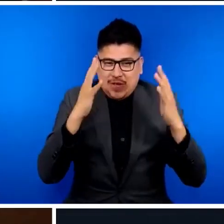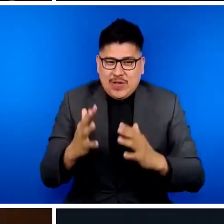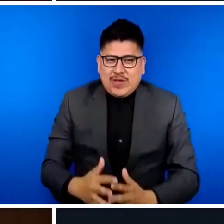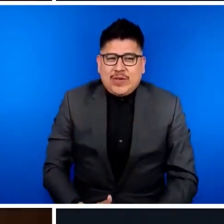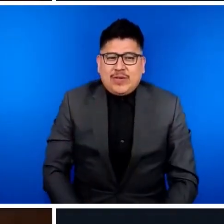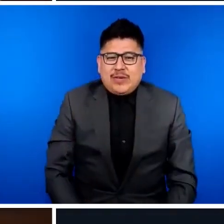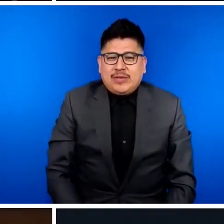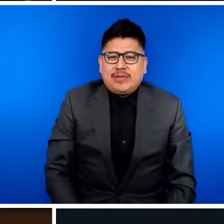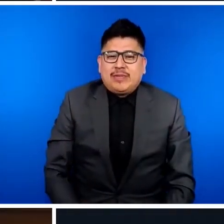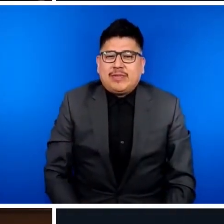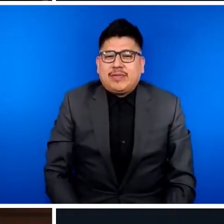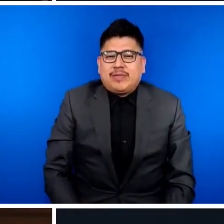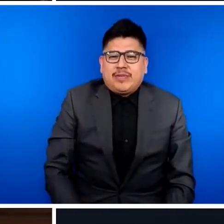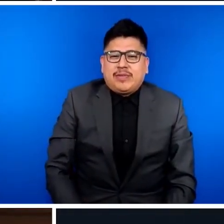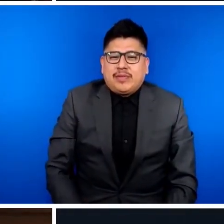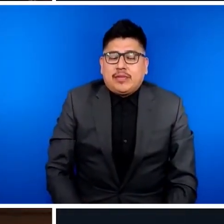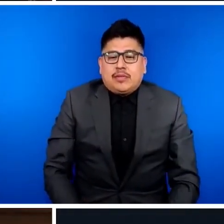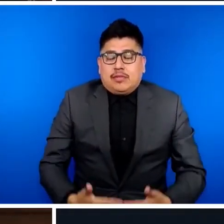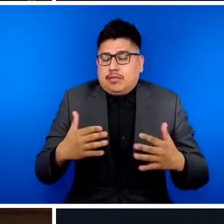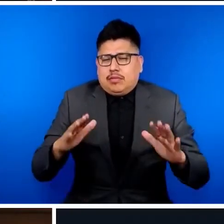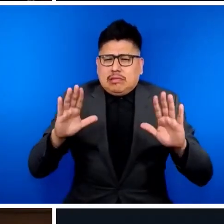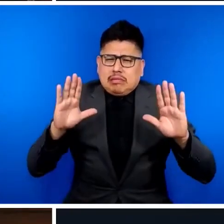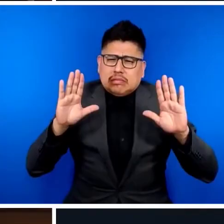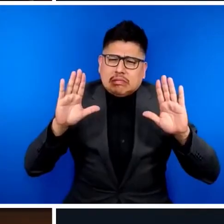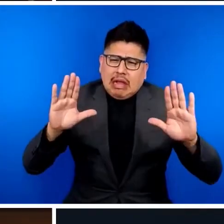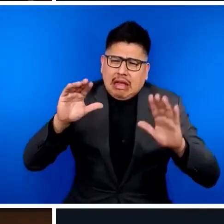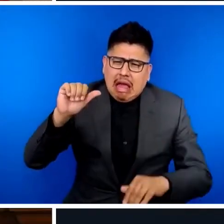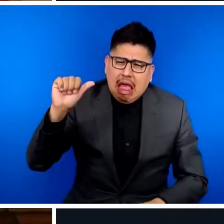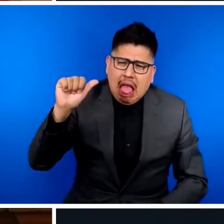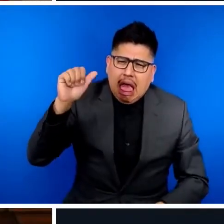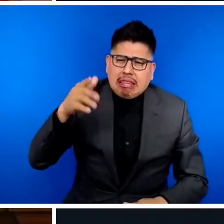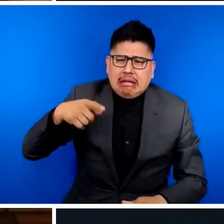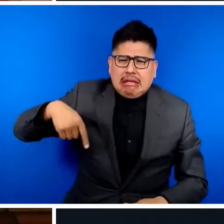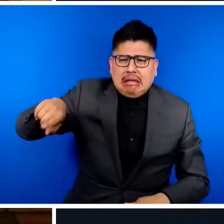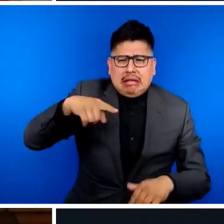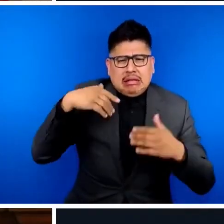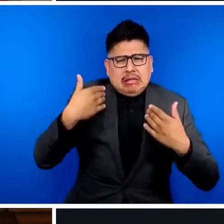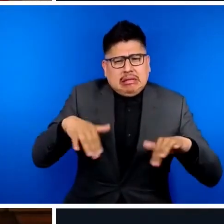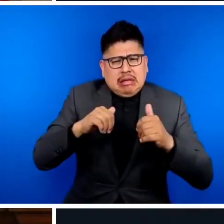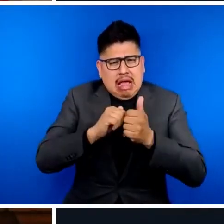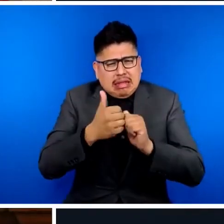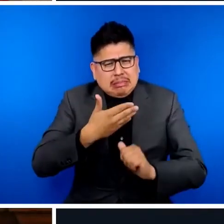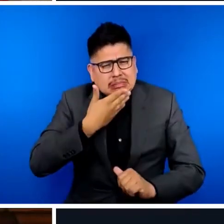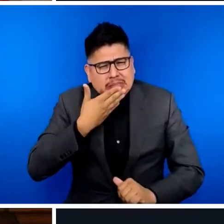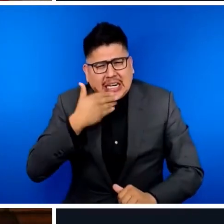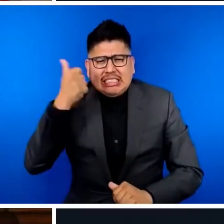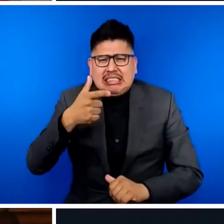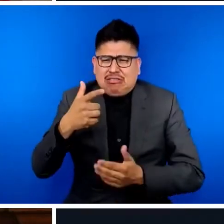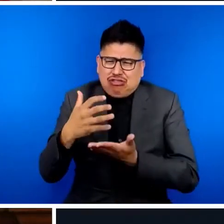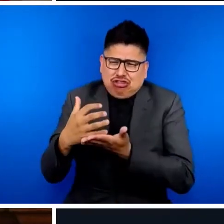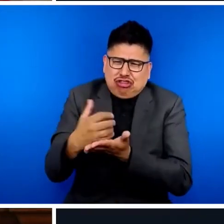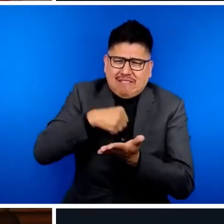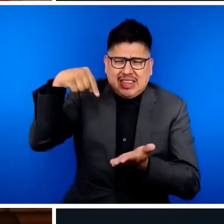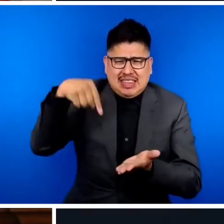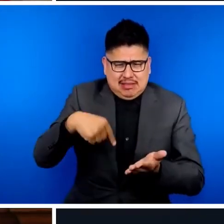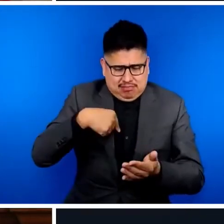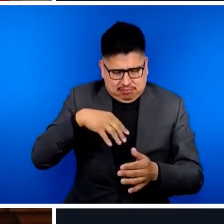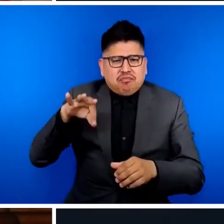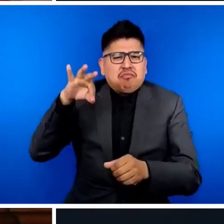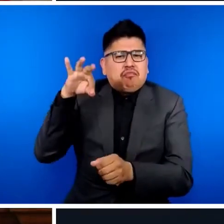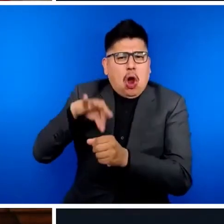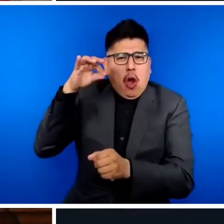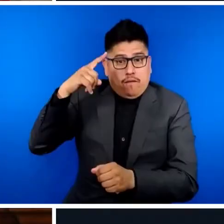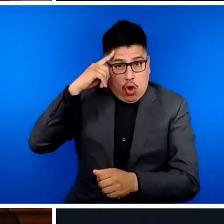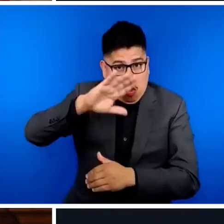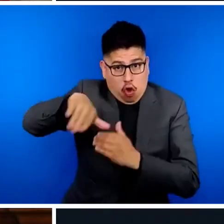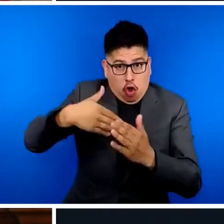Great athletes have gotten that, very great, the best, and I thought he deserved it. And I did take a vote, every single one of them. I said, I'm not giving